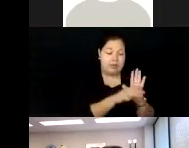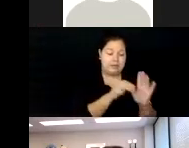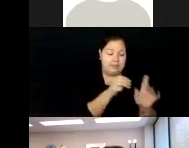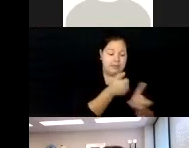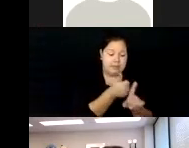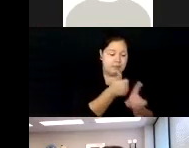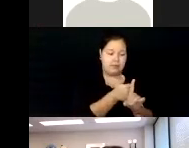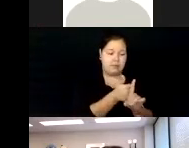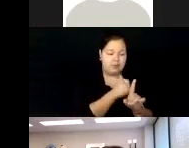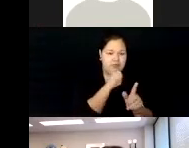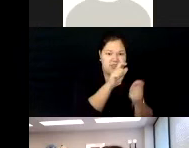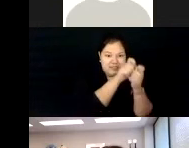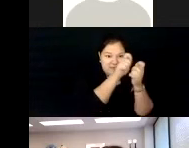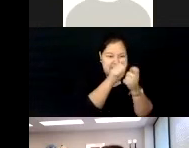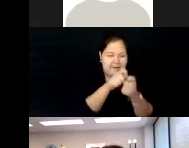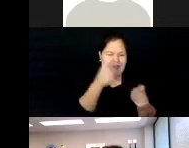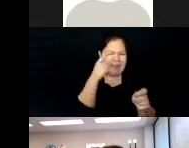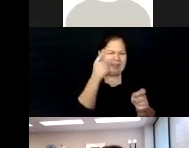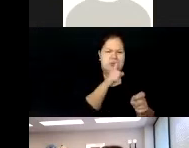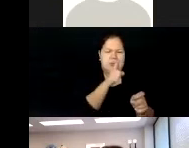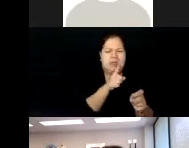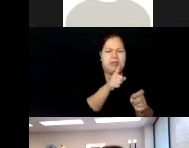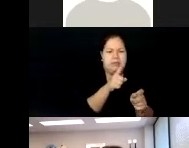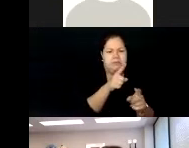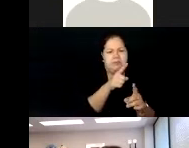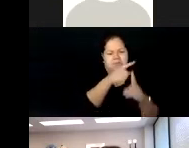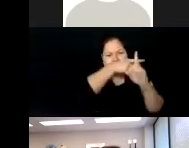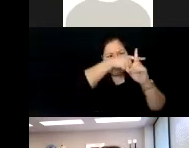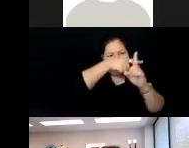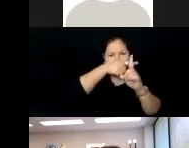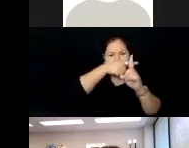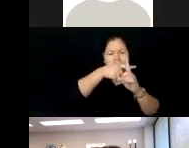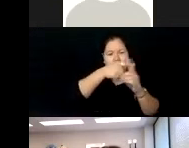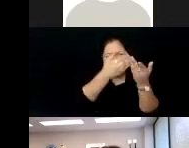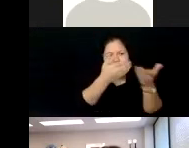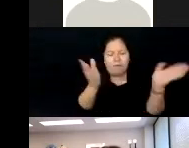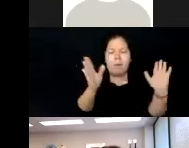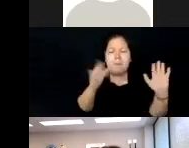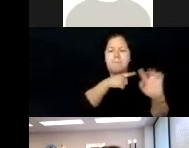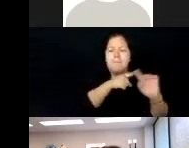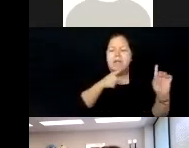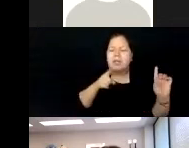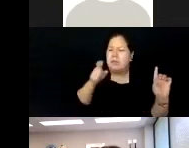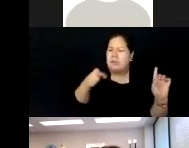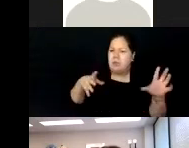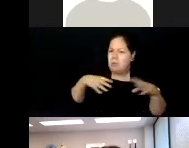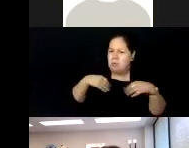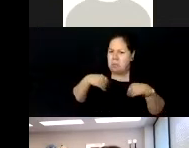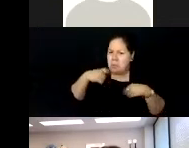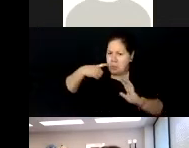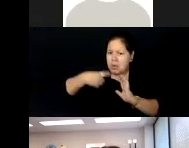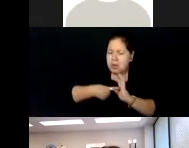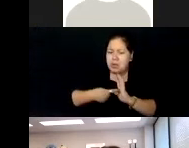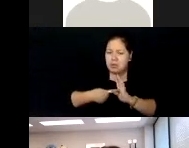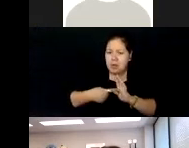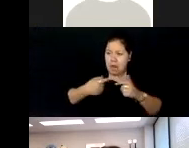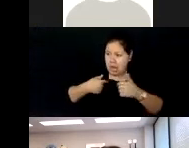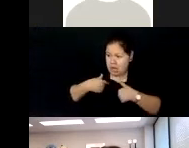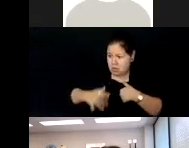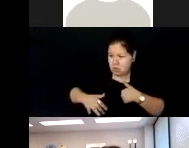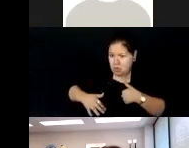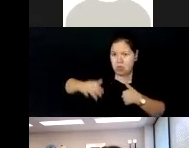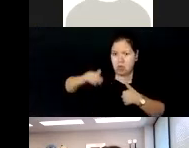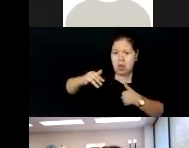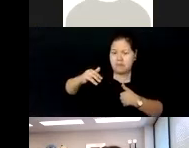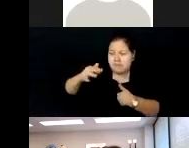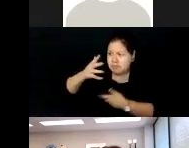punitive. Again, I think it's written from a very positive place, and just owning and recognizing just the fact that we're socialized in particular ways. We